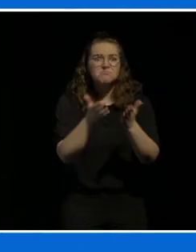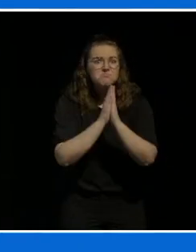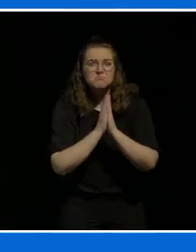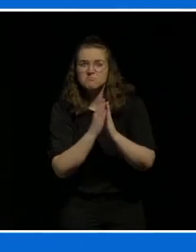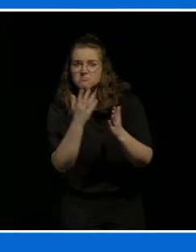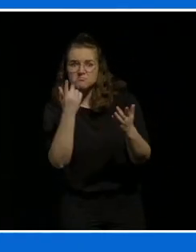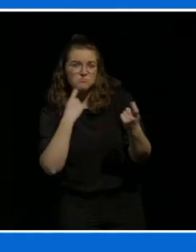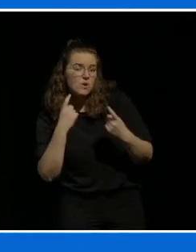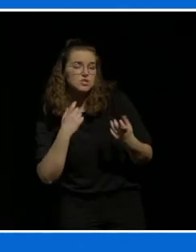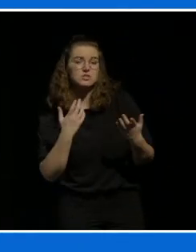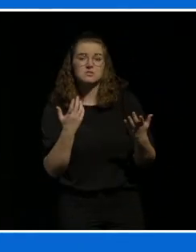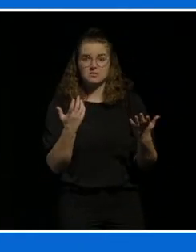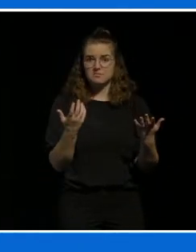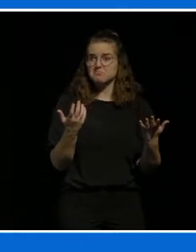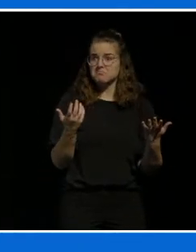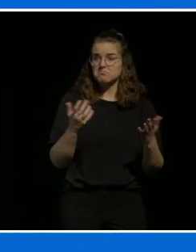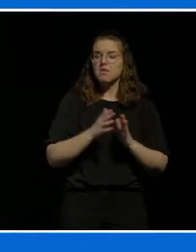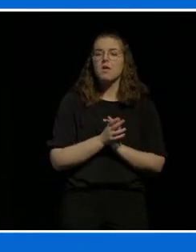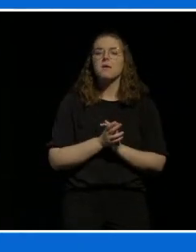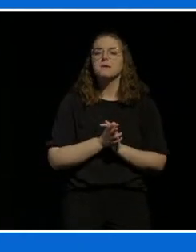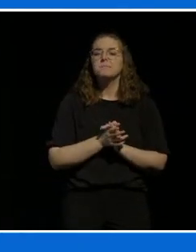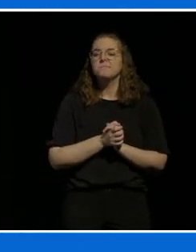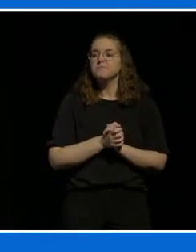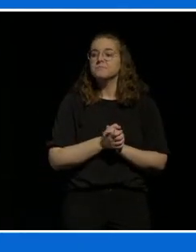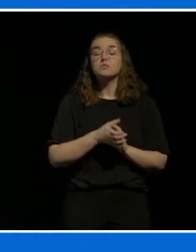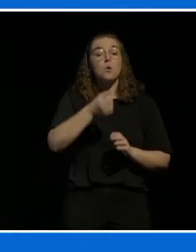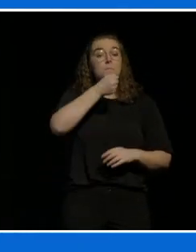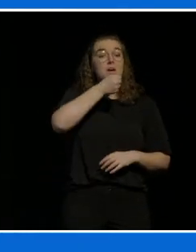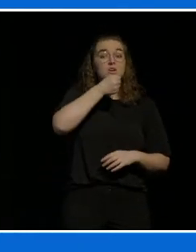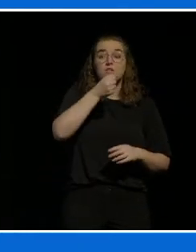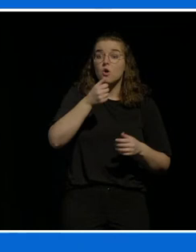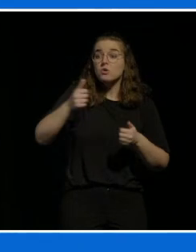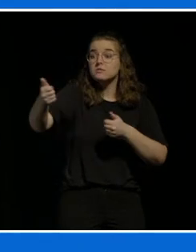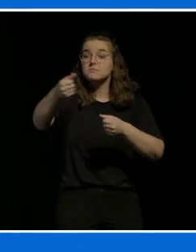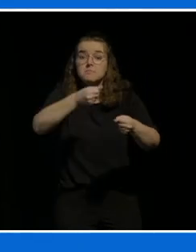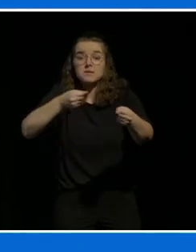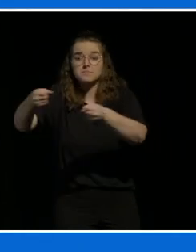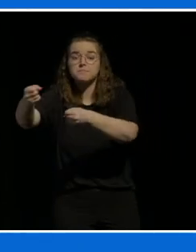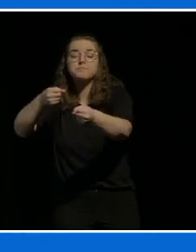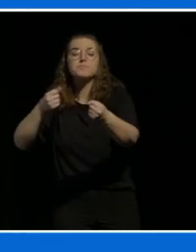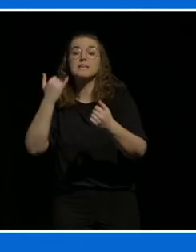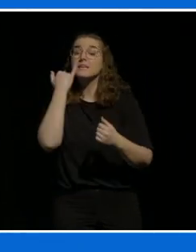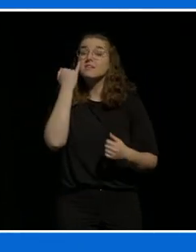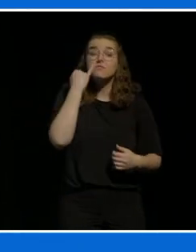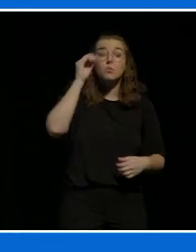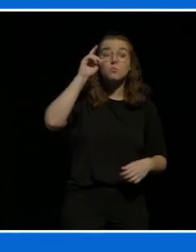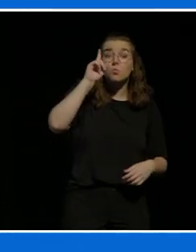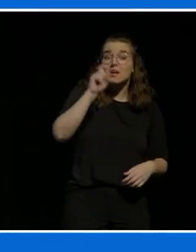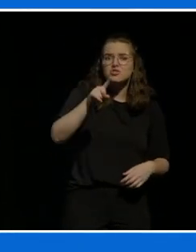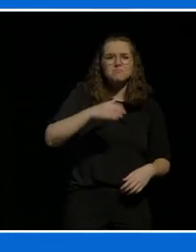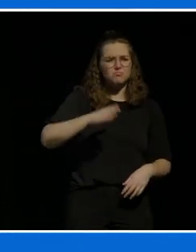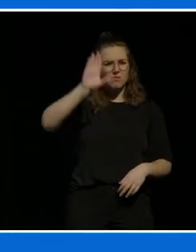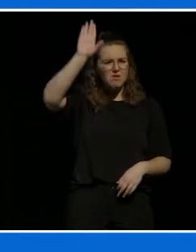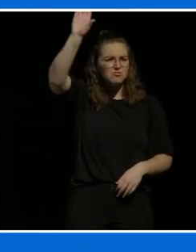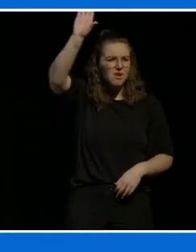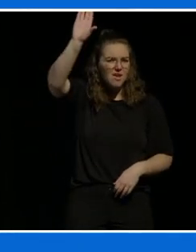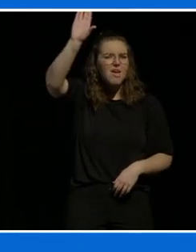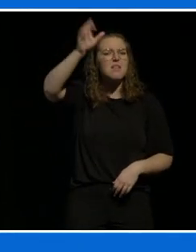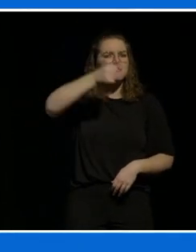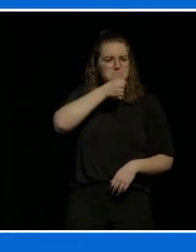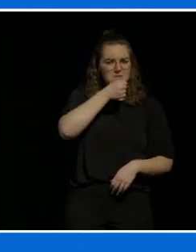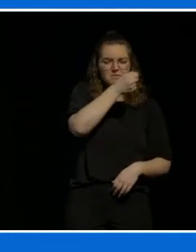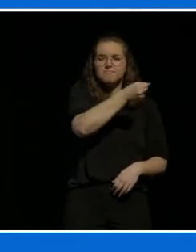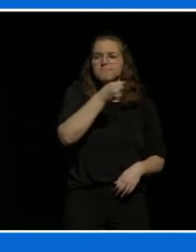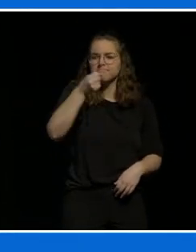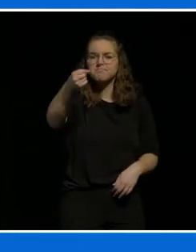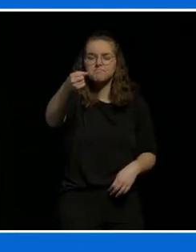to ask our speakers some questions. So there'll be from some microphones going around the room. If you have a question, feel free to raise your hand, just wait for the mic to come to you